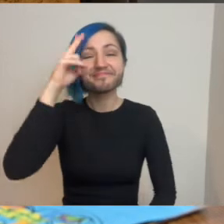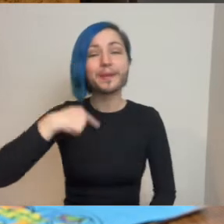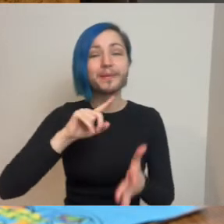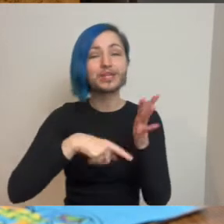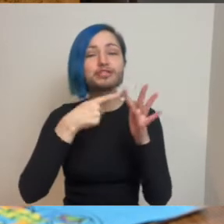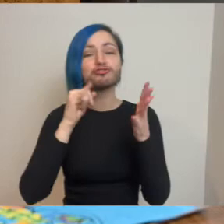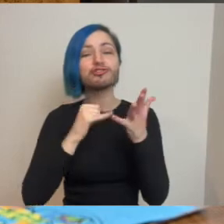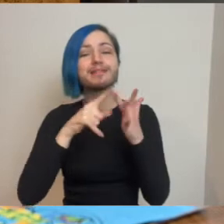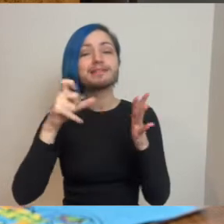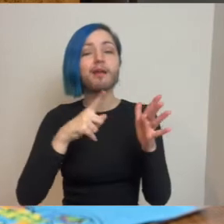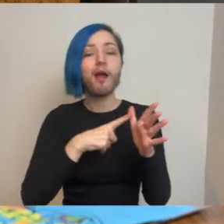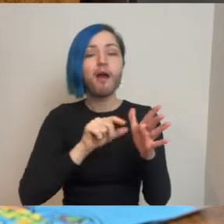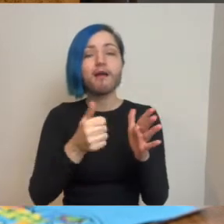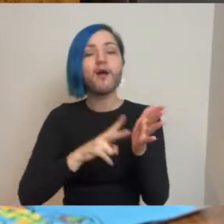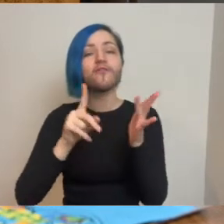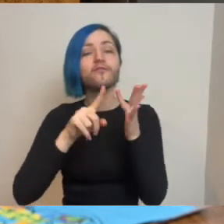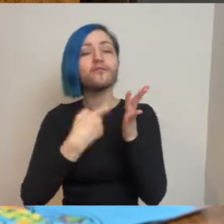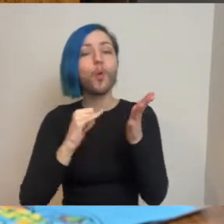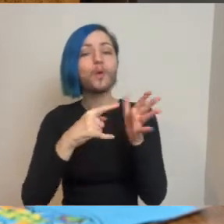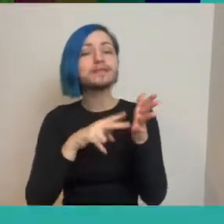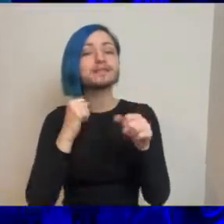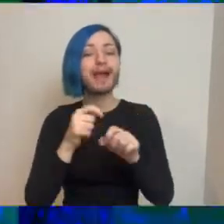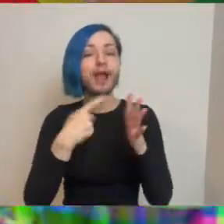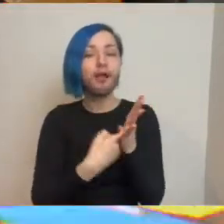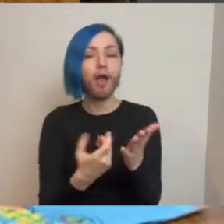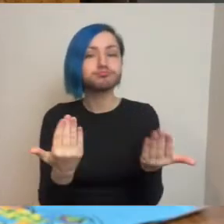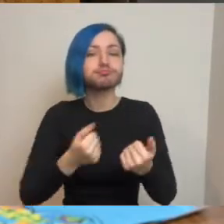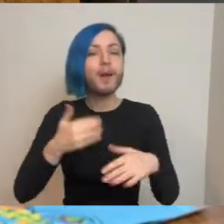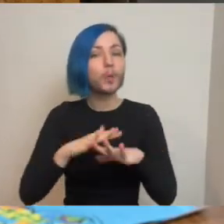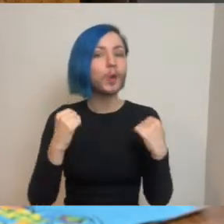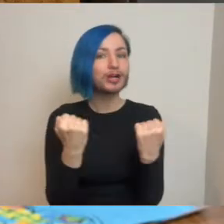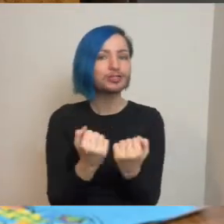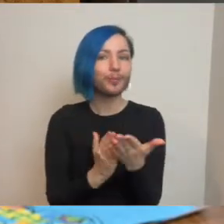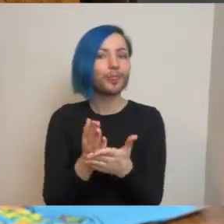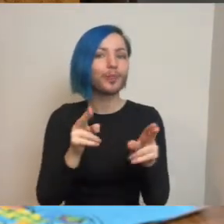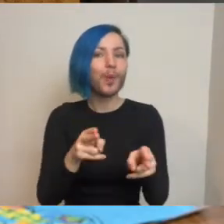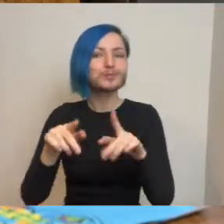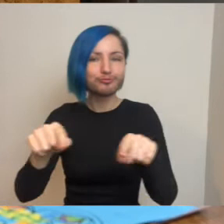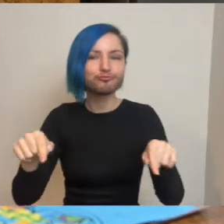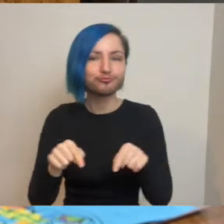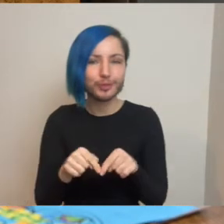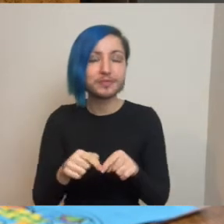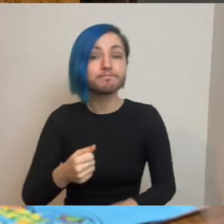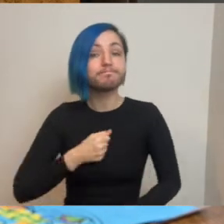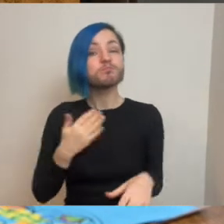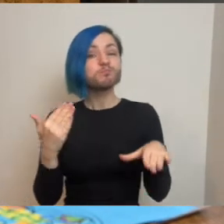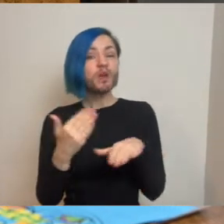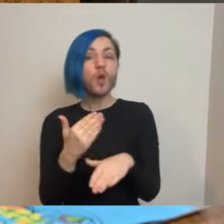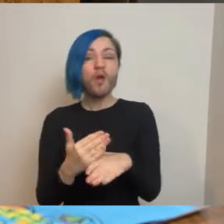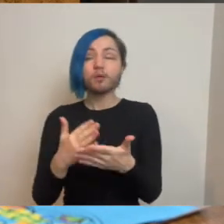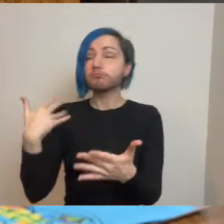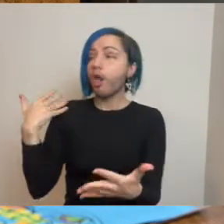Hi, my name is Jessica Voorsanger and welcome to my Hospital Rooms workshop. My art practice is predominantly, for a really long time,